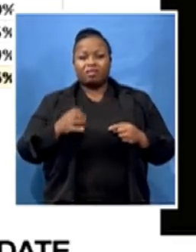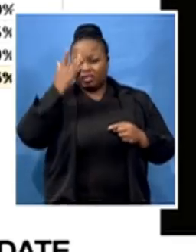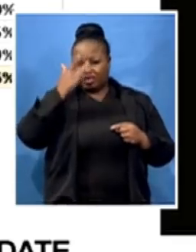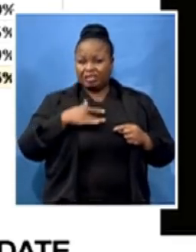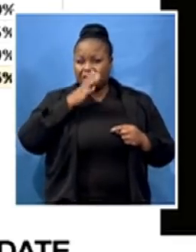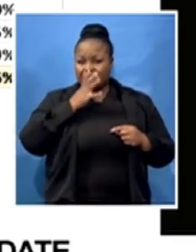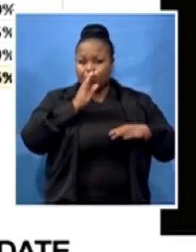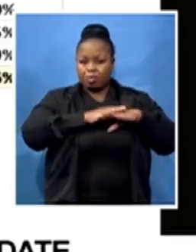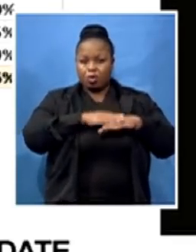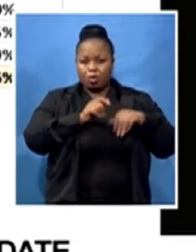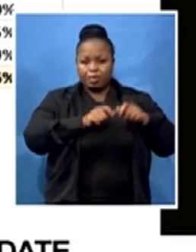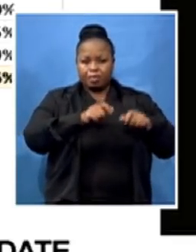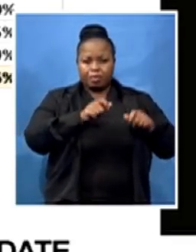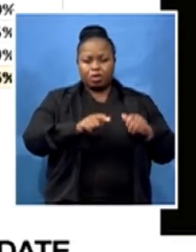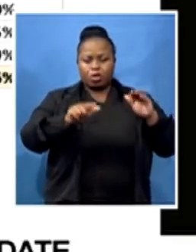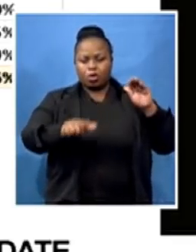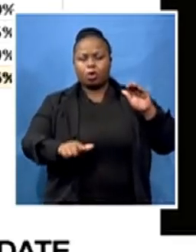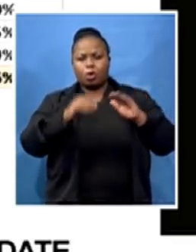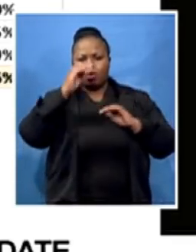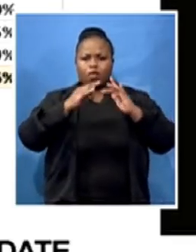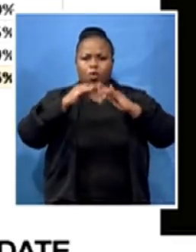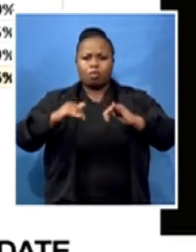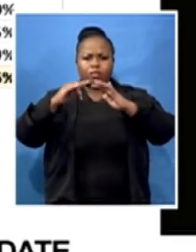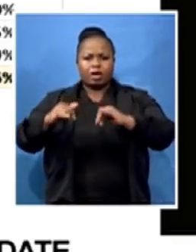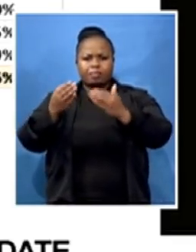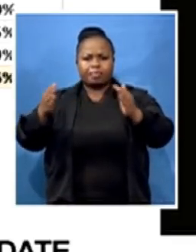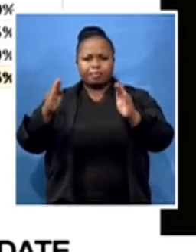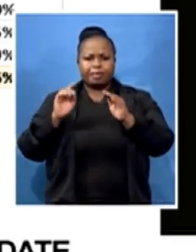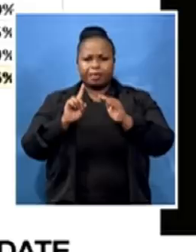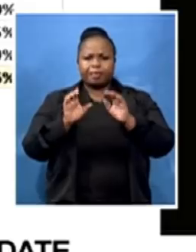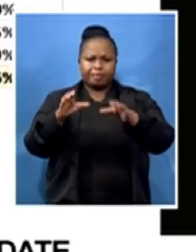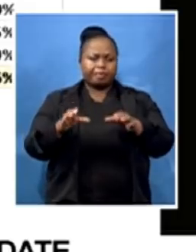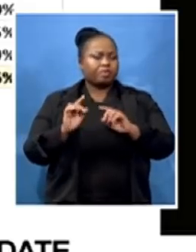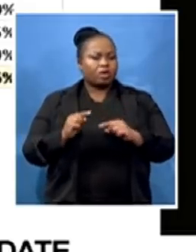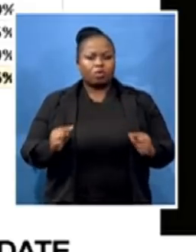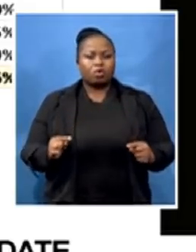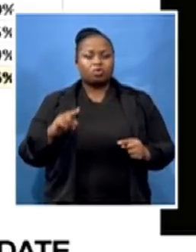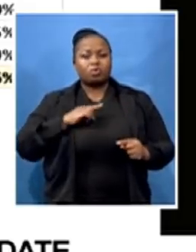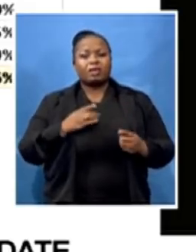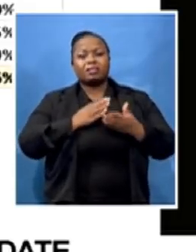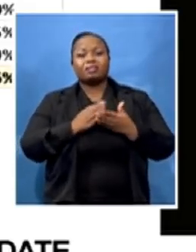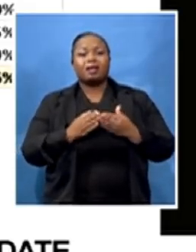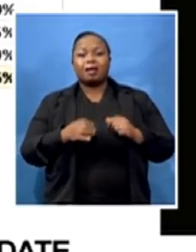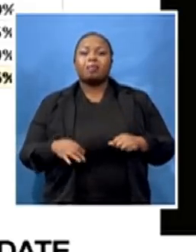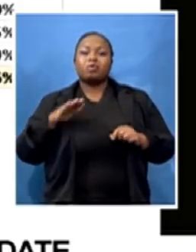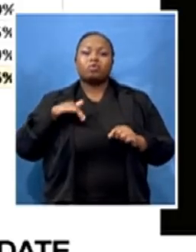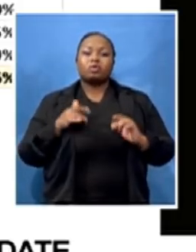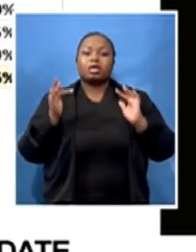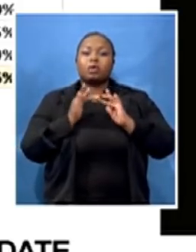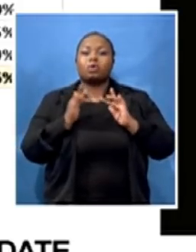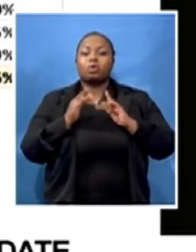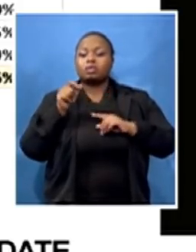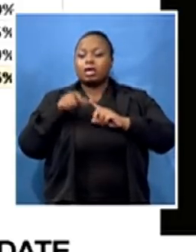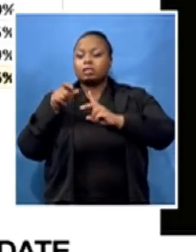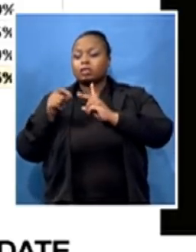of and a gap in the contacts reached and contacts identified, as well as also low number activated.